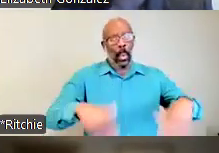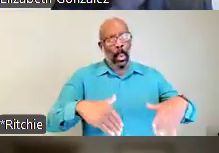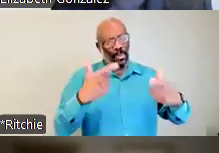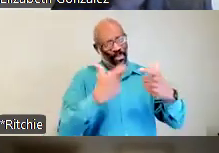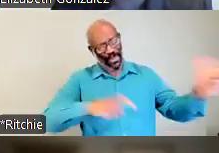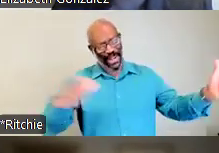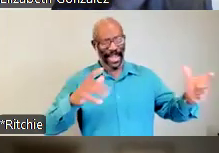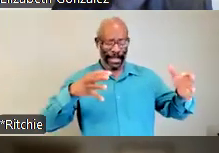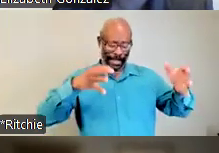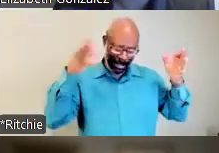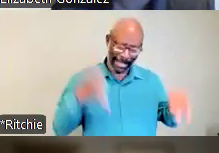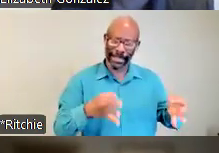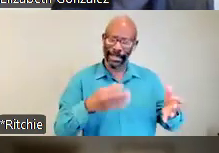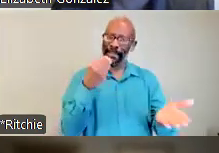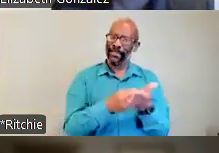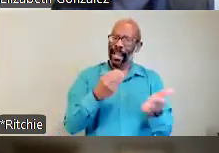10 years.